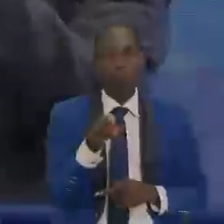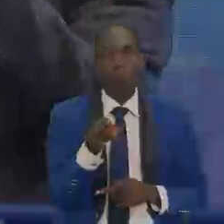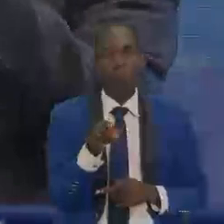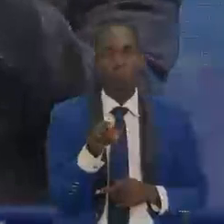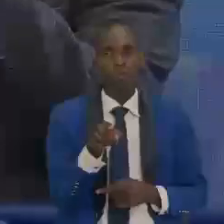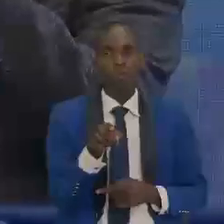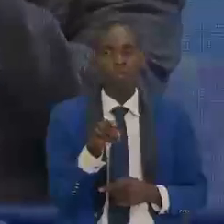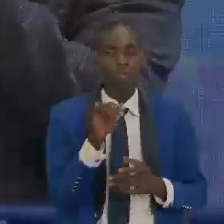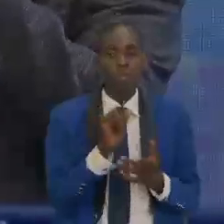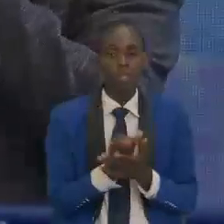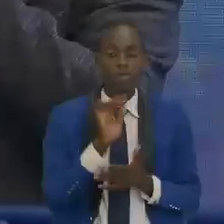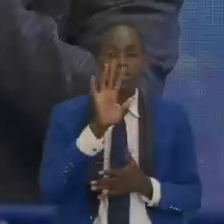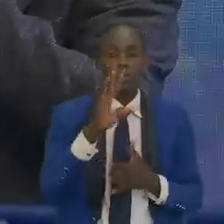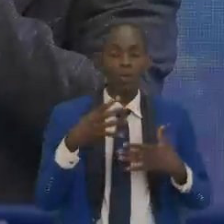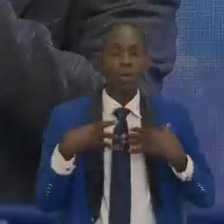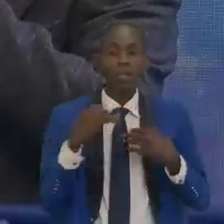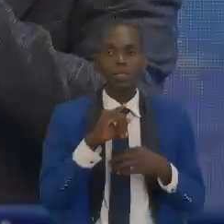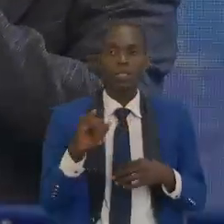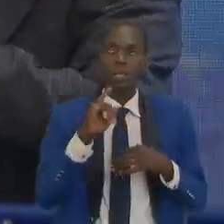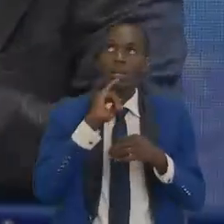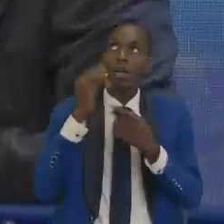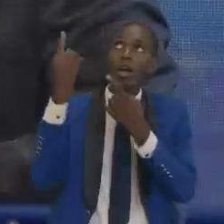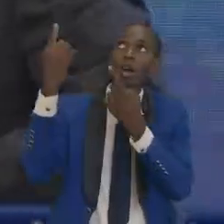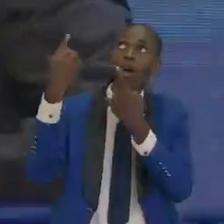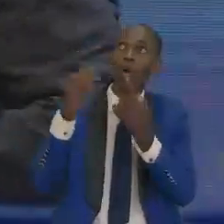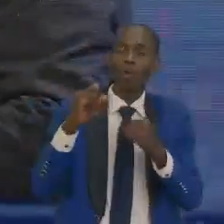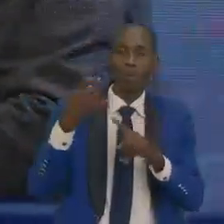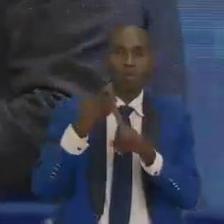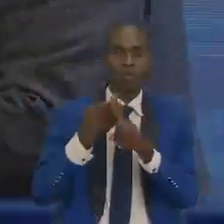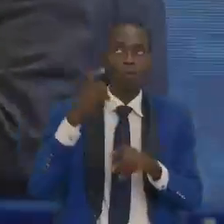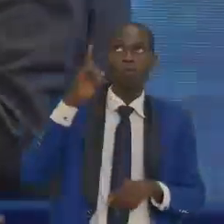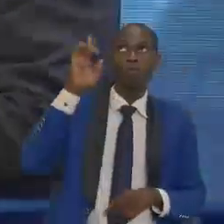that your healing is coming from Him.